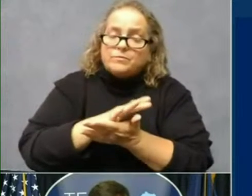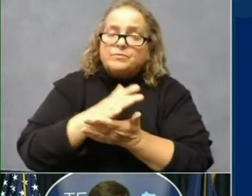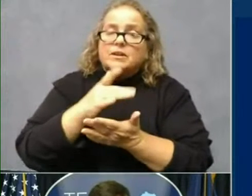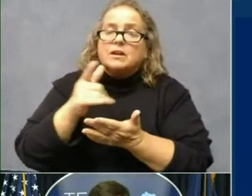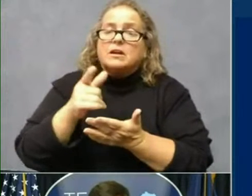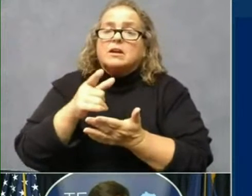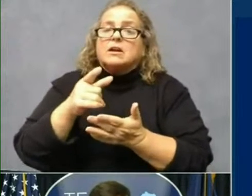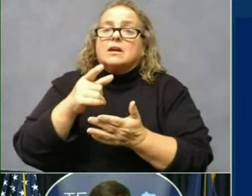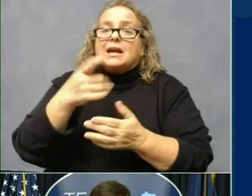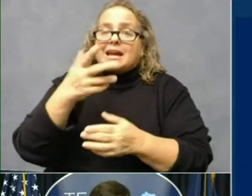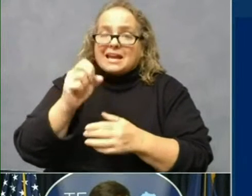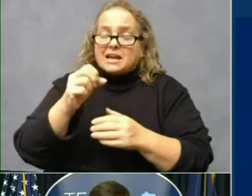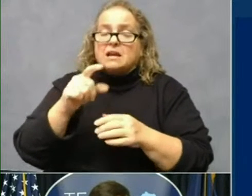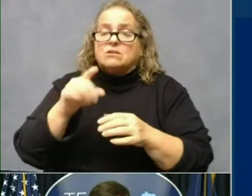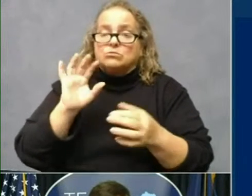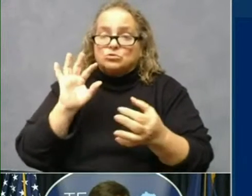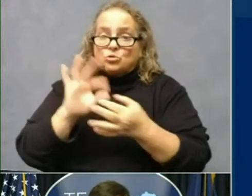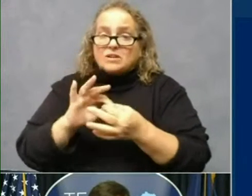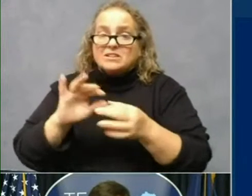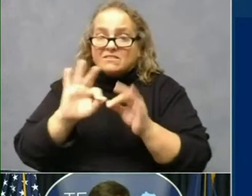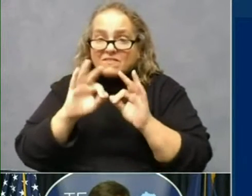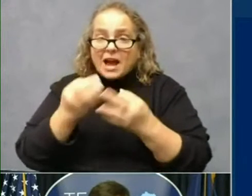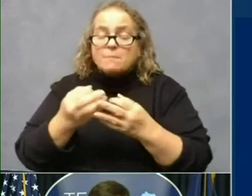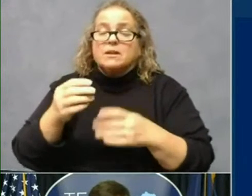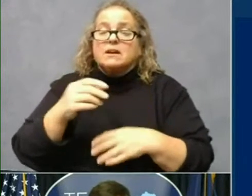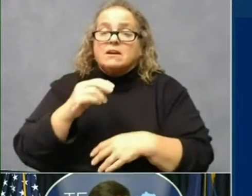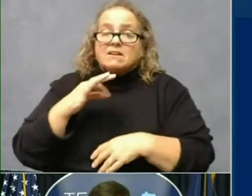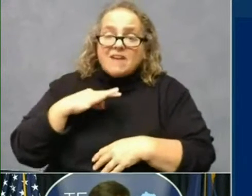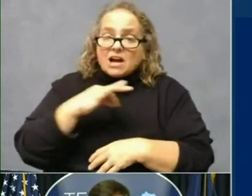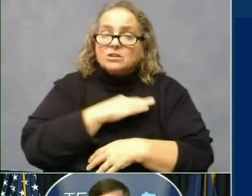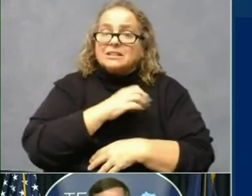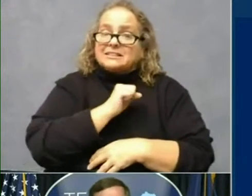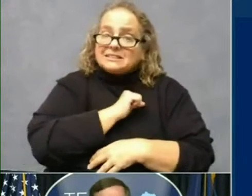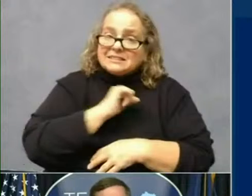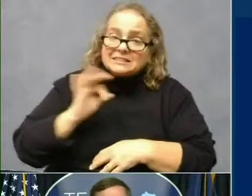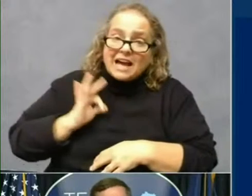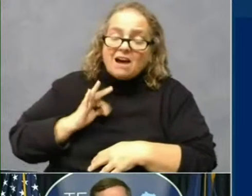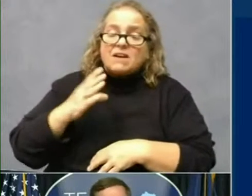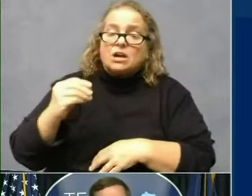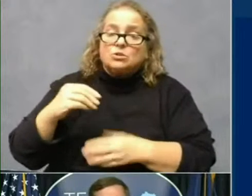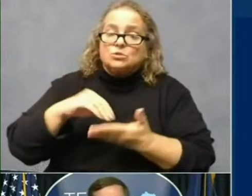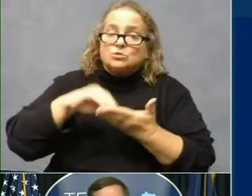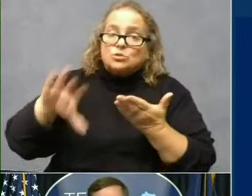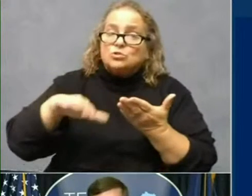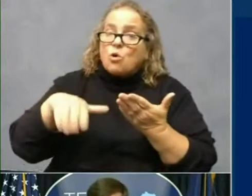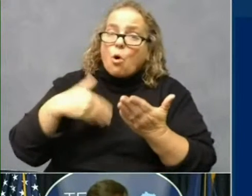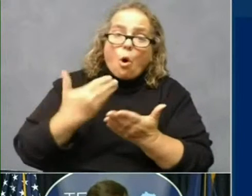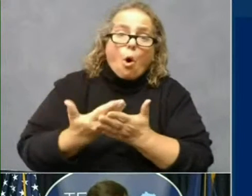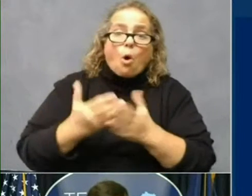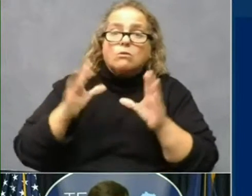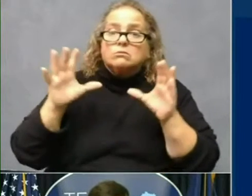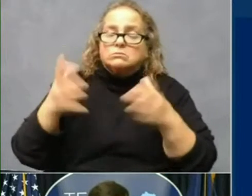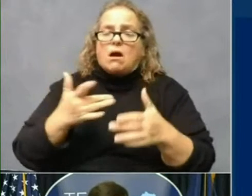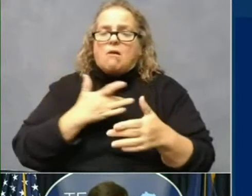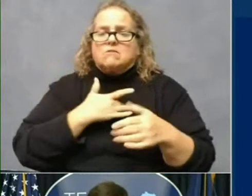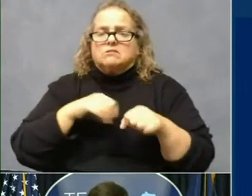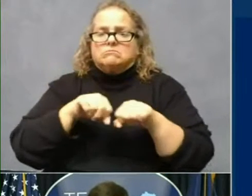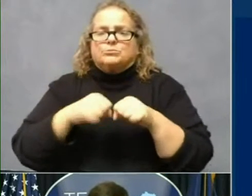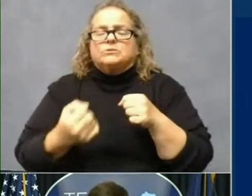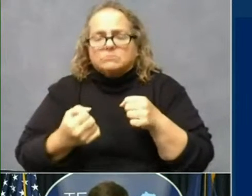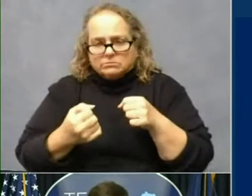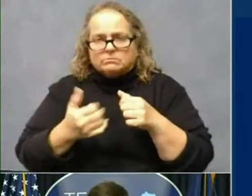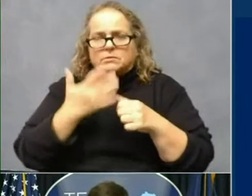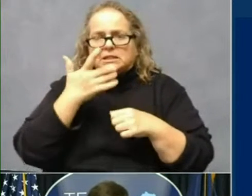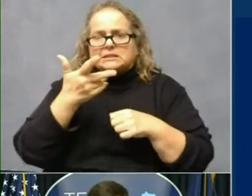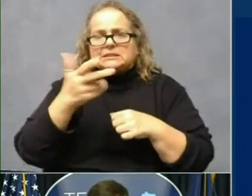with faculty, staff, and students. That whole family are heartbroken by this loss.